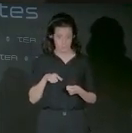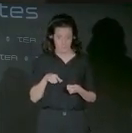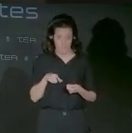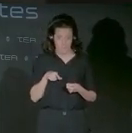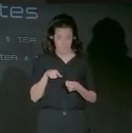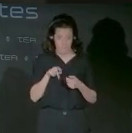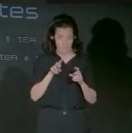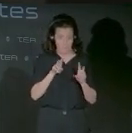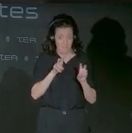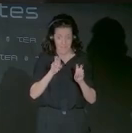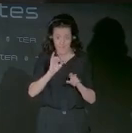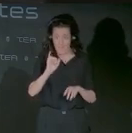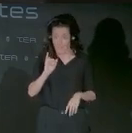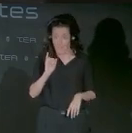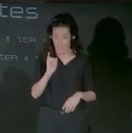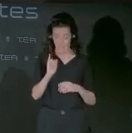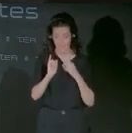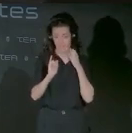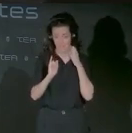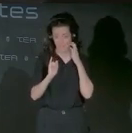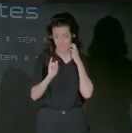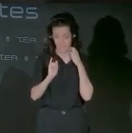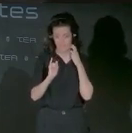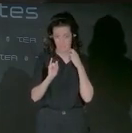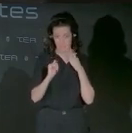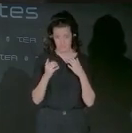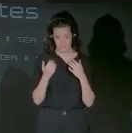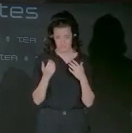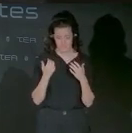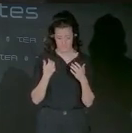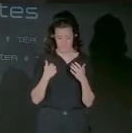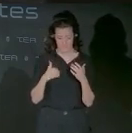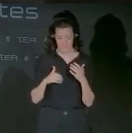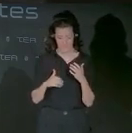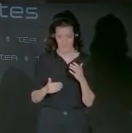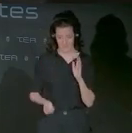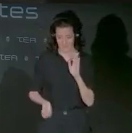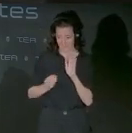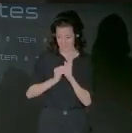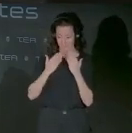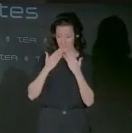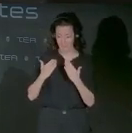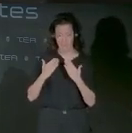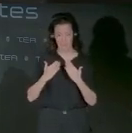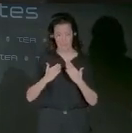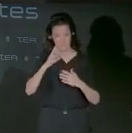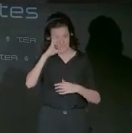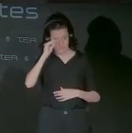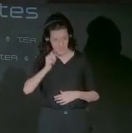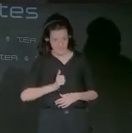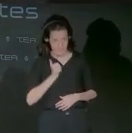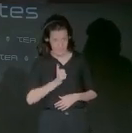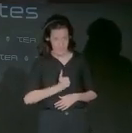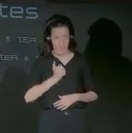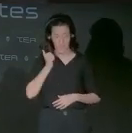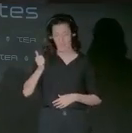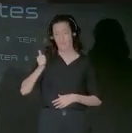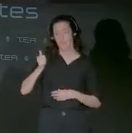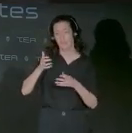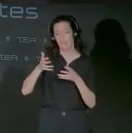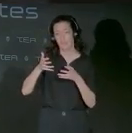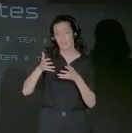y que van a incorporarse o se están incorporando ya realmente a través también de pues eso, la inteligencia artificial, el blockchain, etcétera, dentro de estos